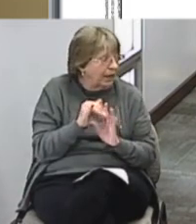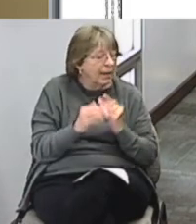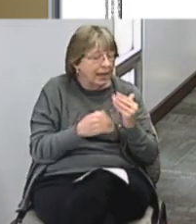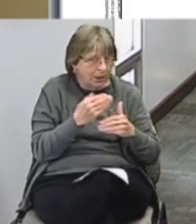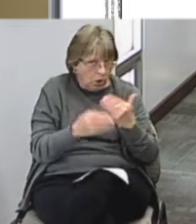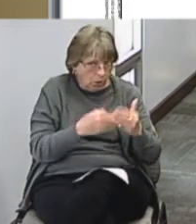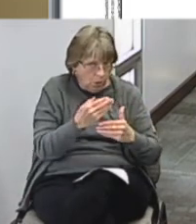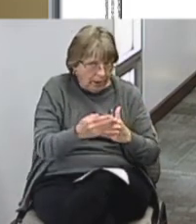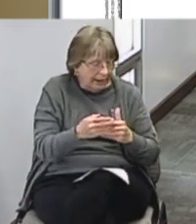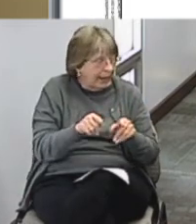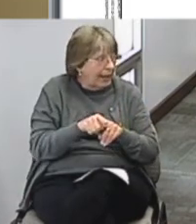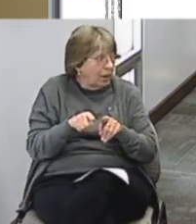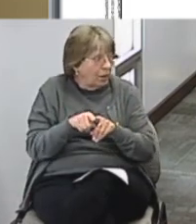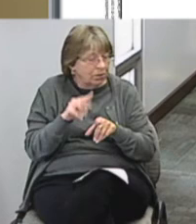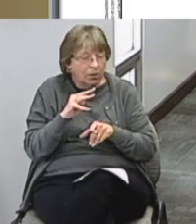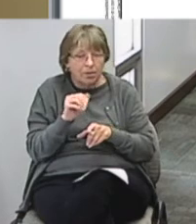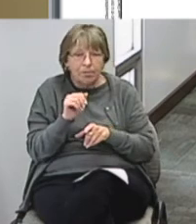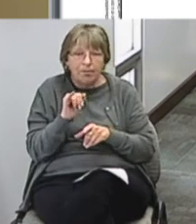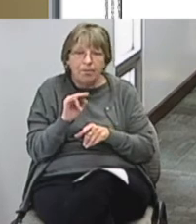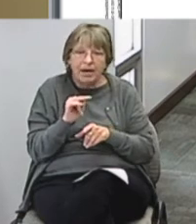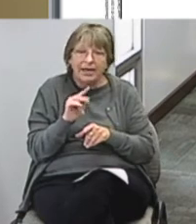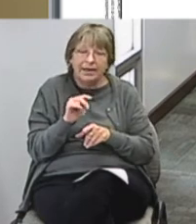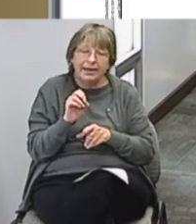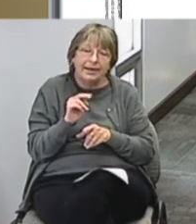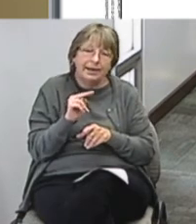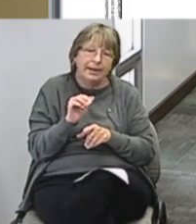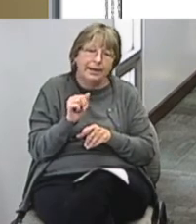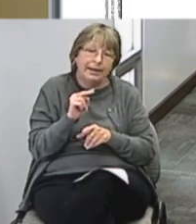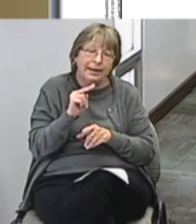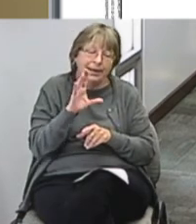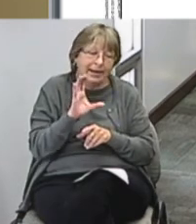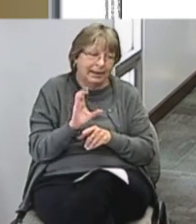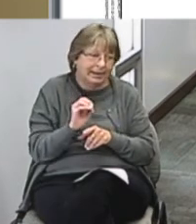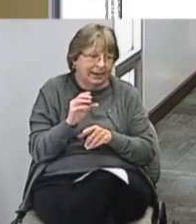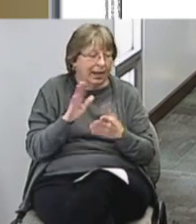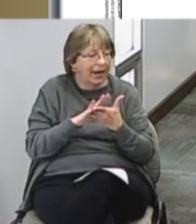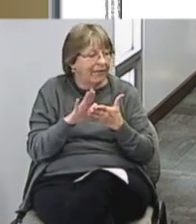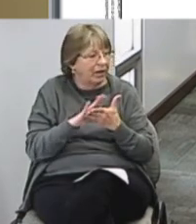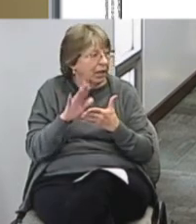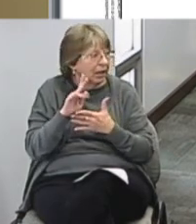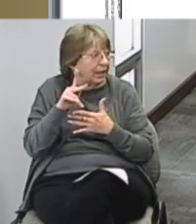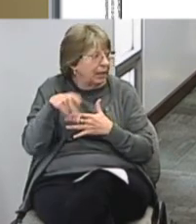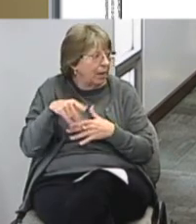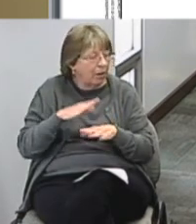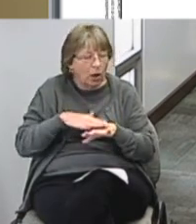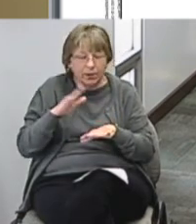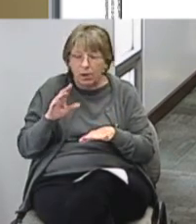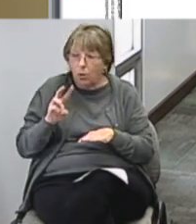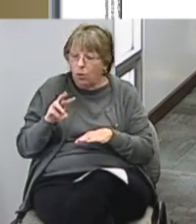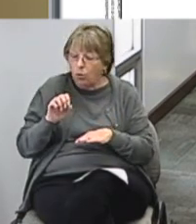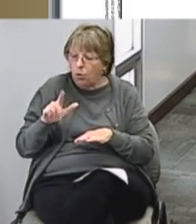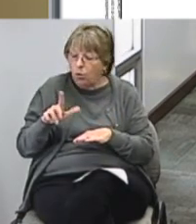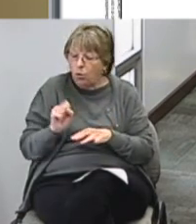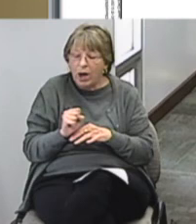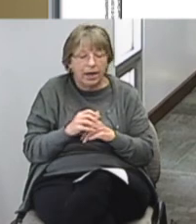as the maintenance of the cleanup wells, the remediation wells that we have out there.